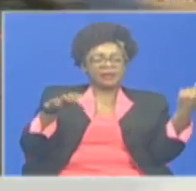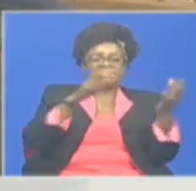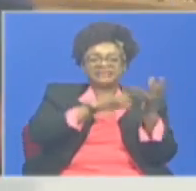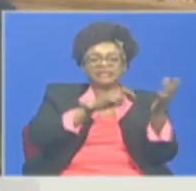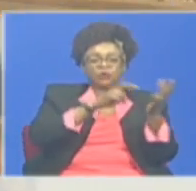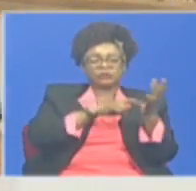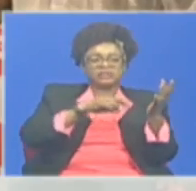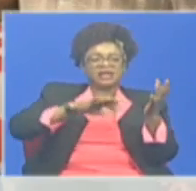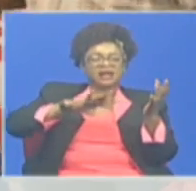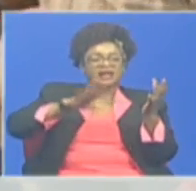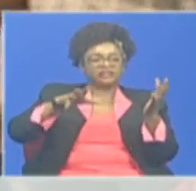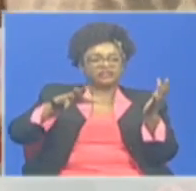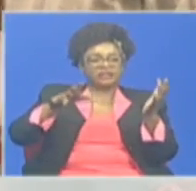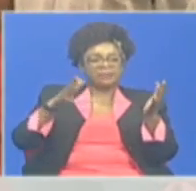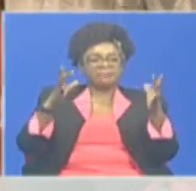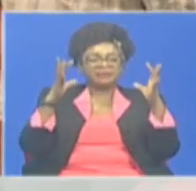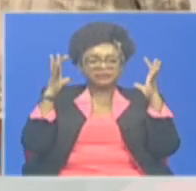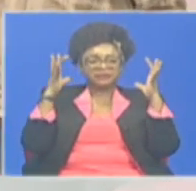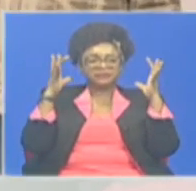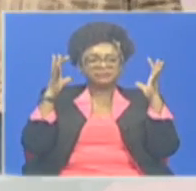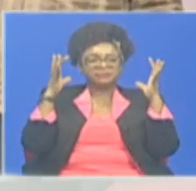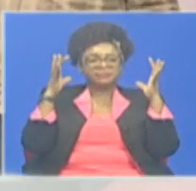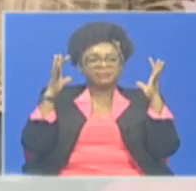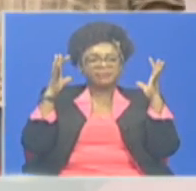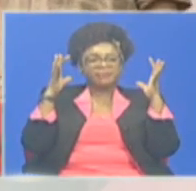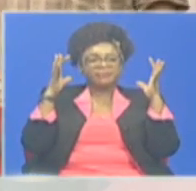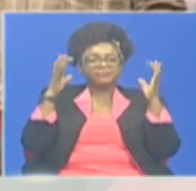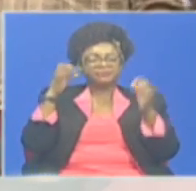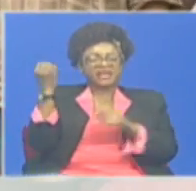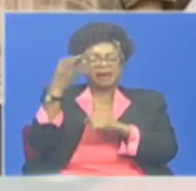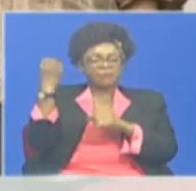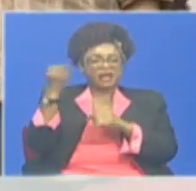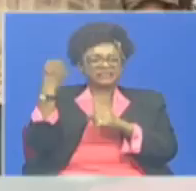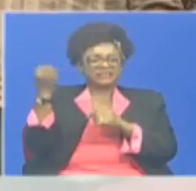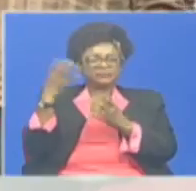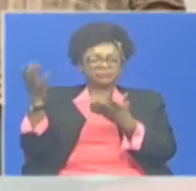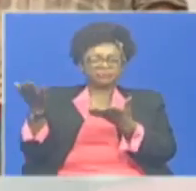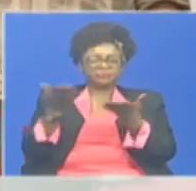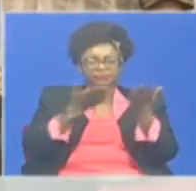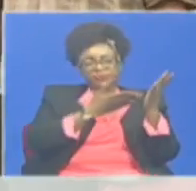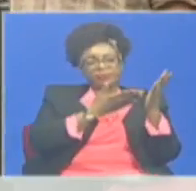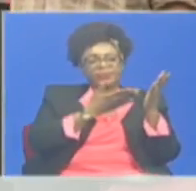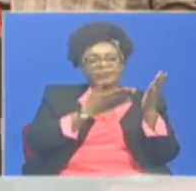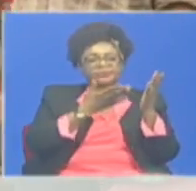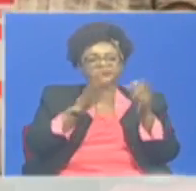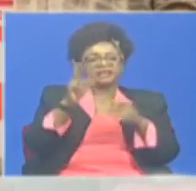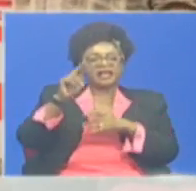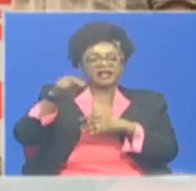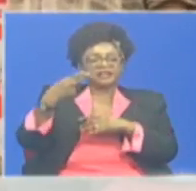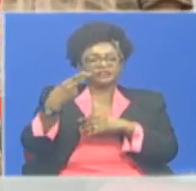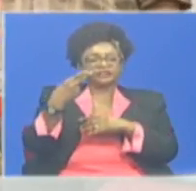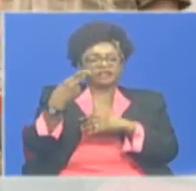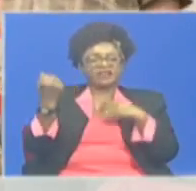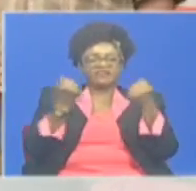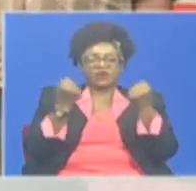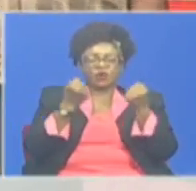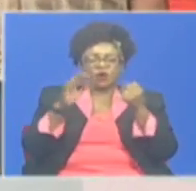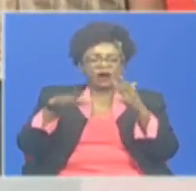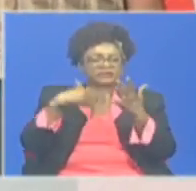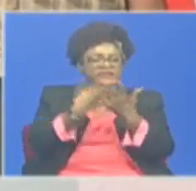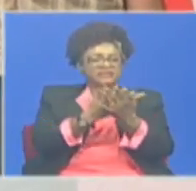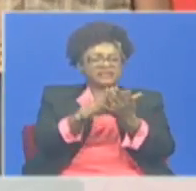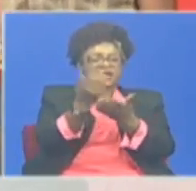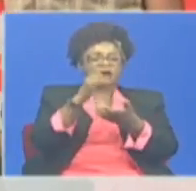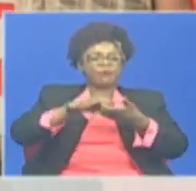Country Bus. Alikimbizwa na ambulance KENYATTA National Hospital. Hiyo gari ilienda kashikiwa